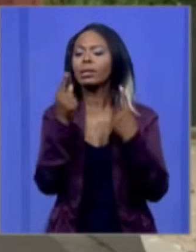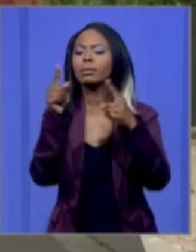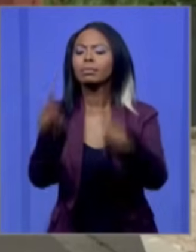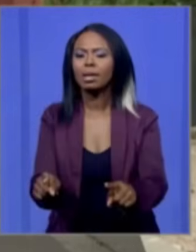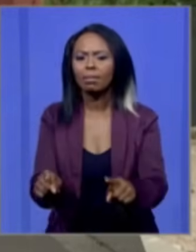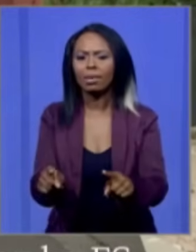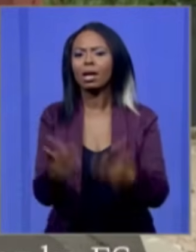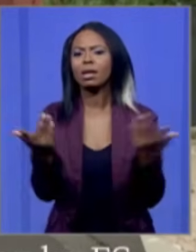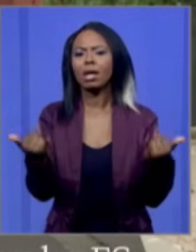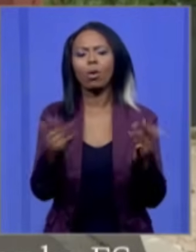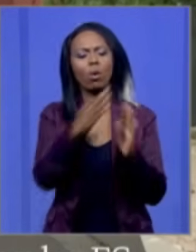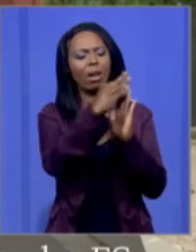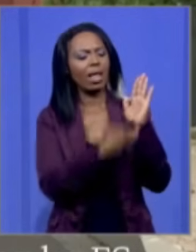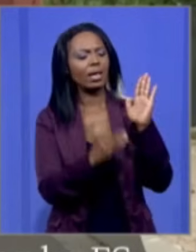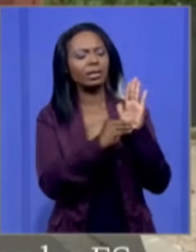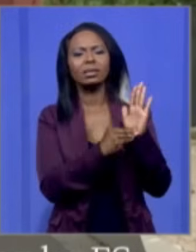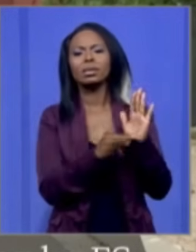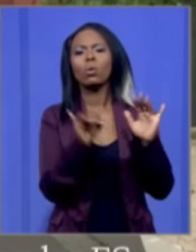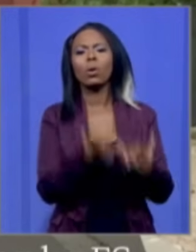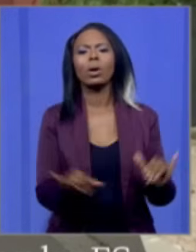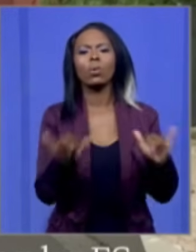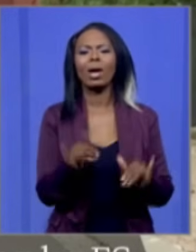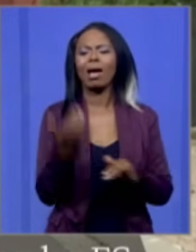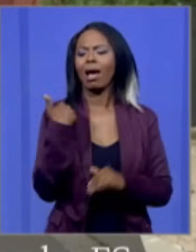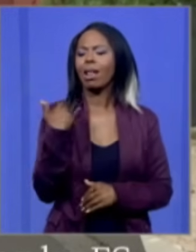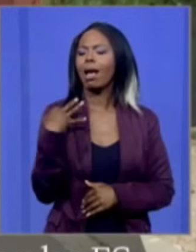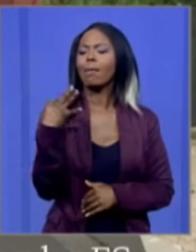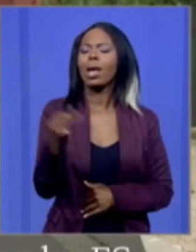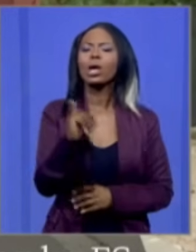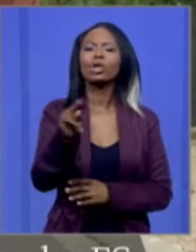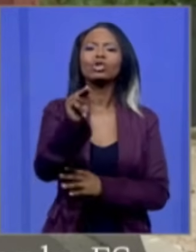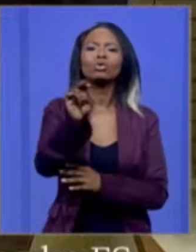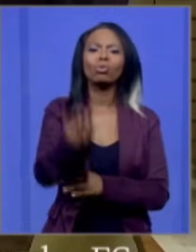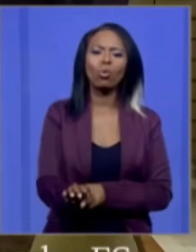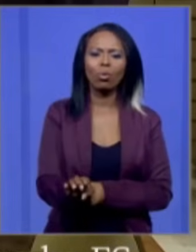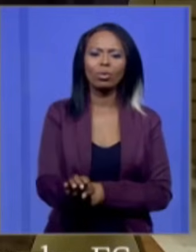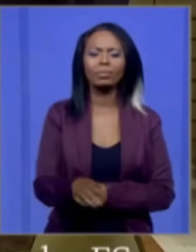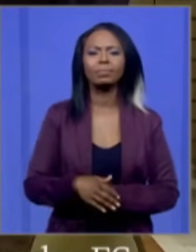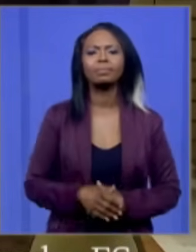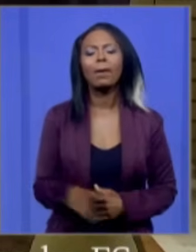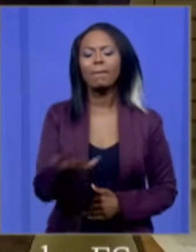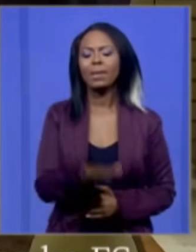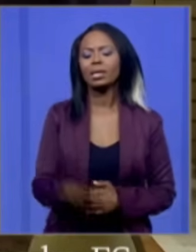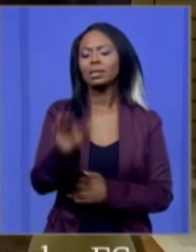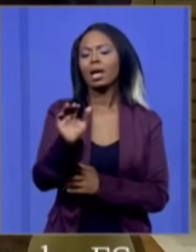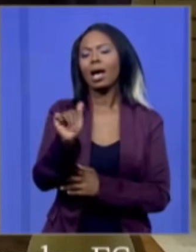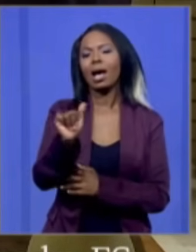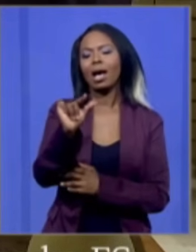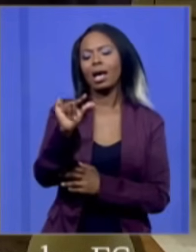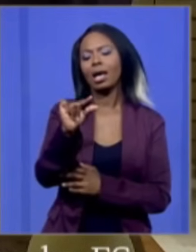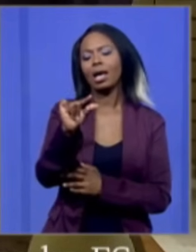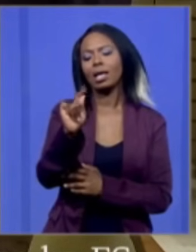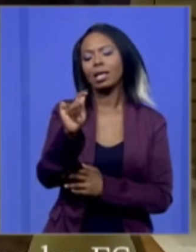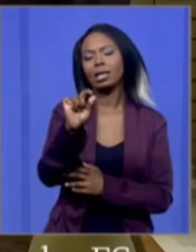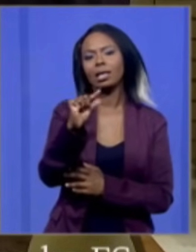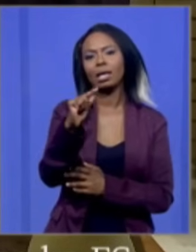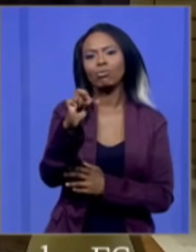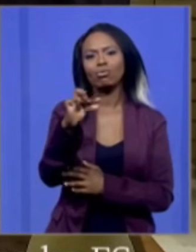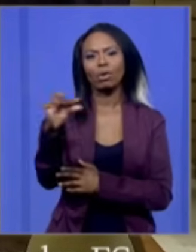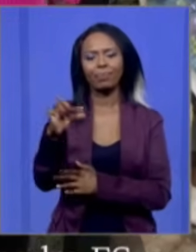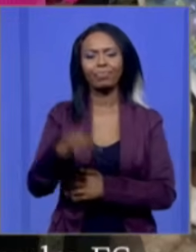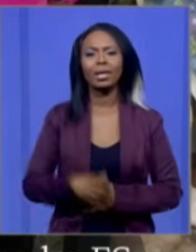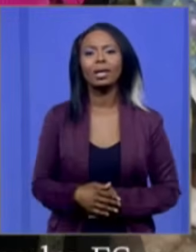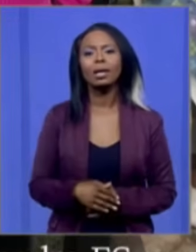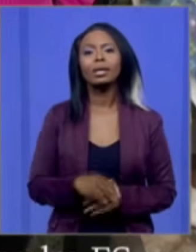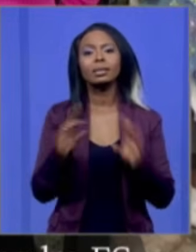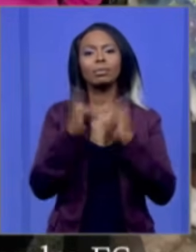waiting list ngwana sa fumana sekolo ne sa le ke apply tlo ka june ka tleha. Lefapha la Thuto le re bohle ba so fumane dikolo ba